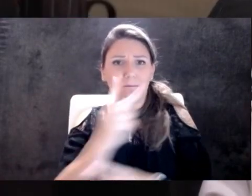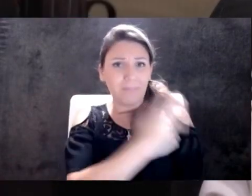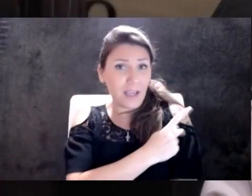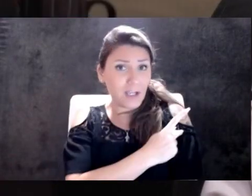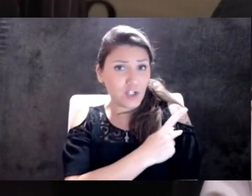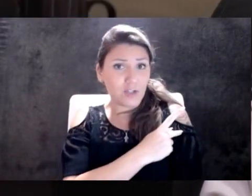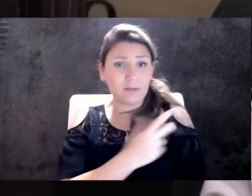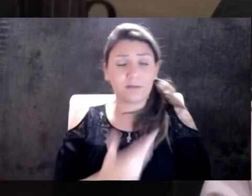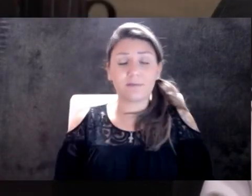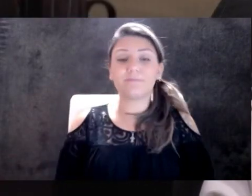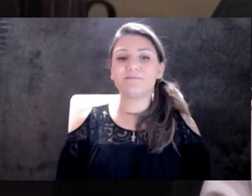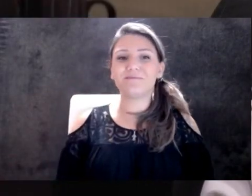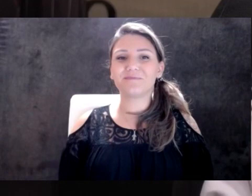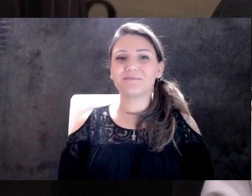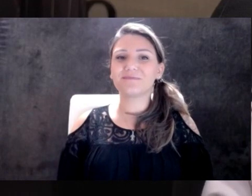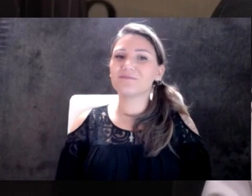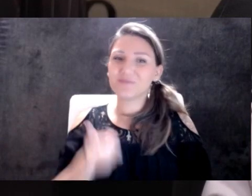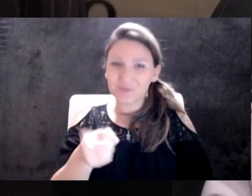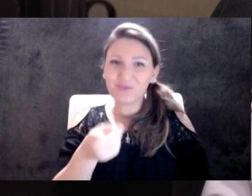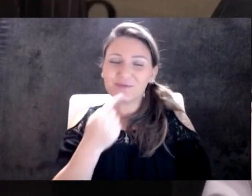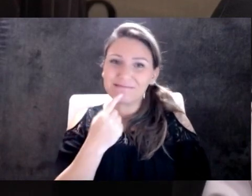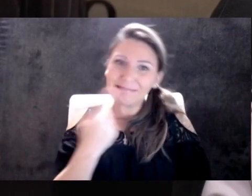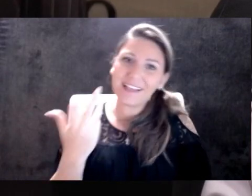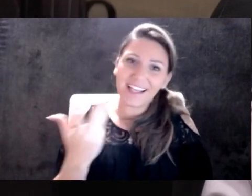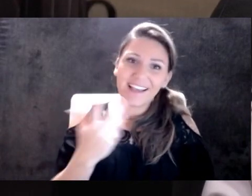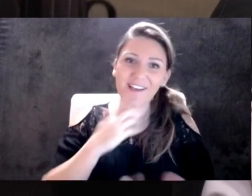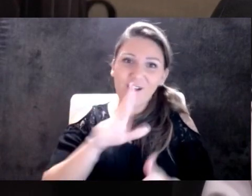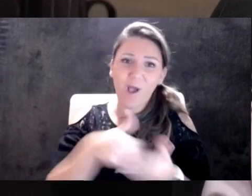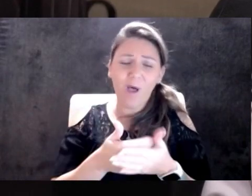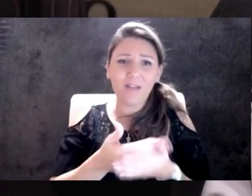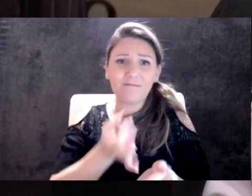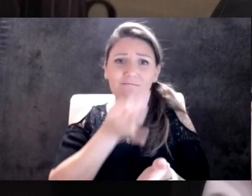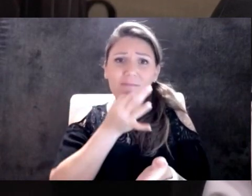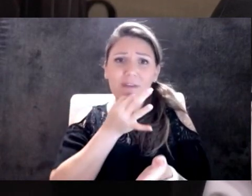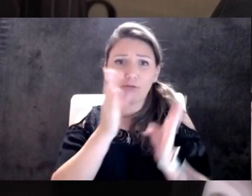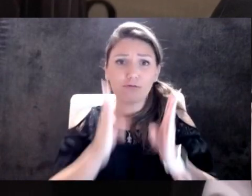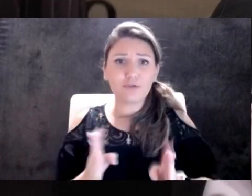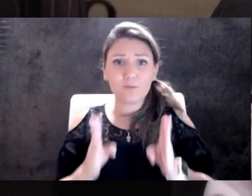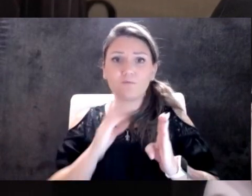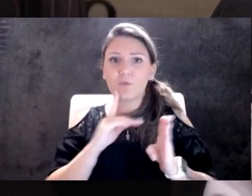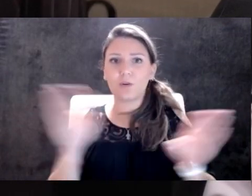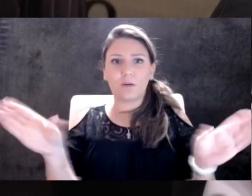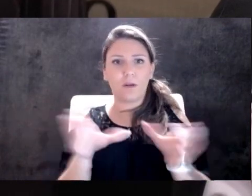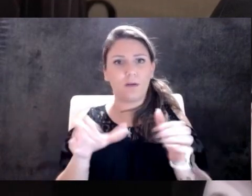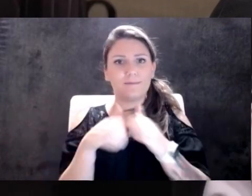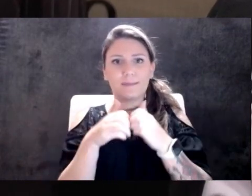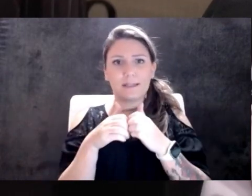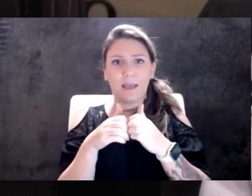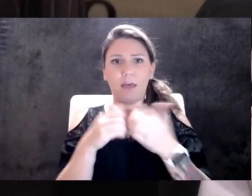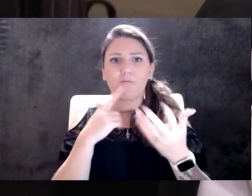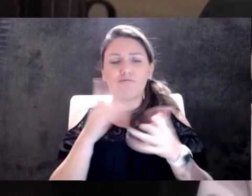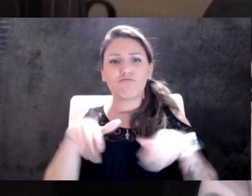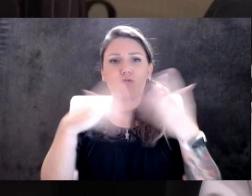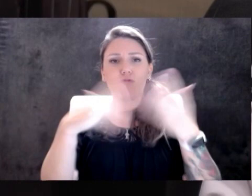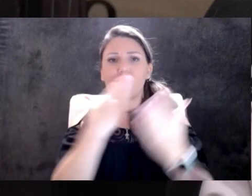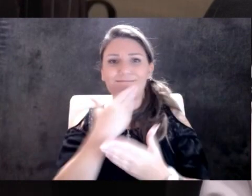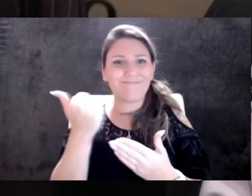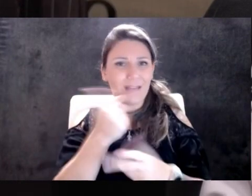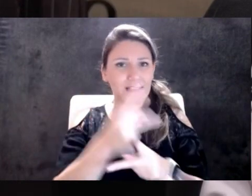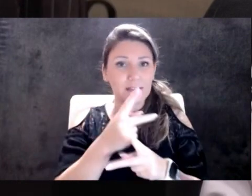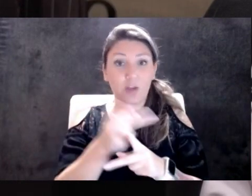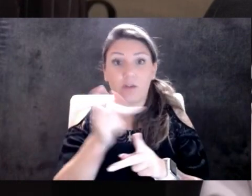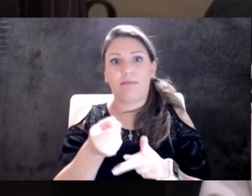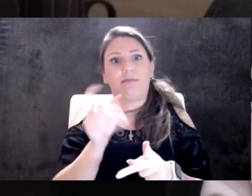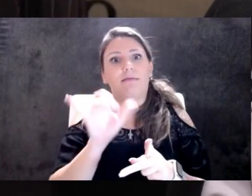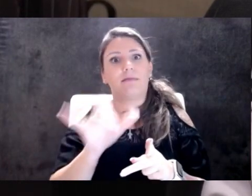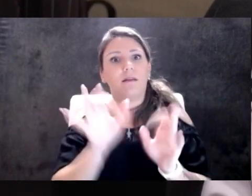I mean, as you rightfully said, we have all of these experts working together to bring the best care to our patients, and I think that's the key. We're the